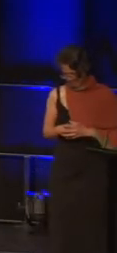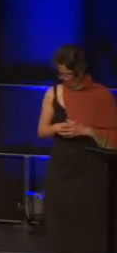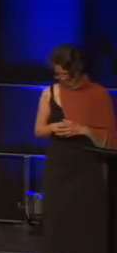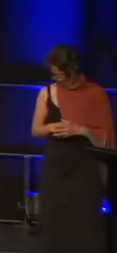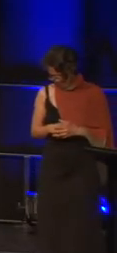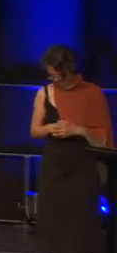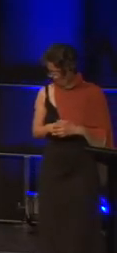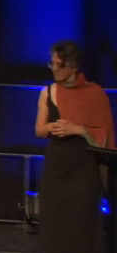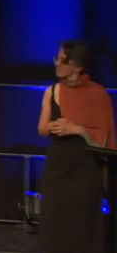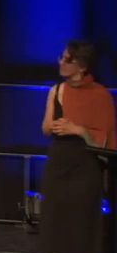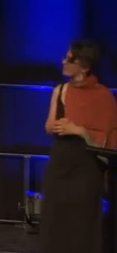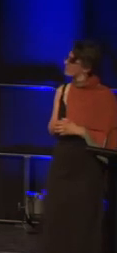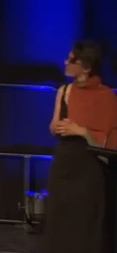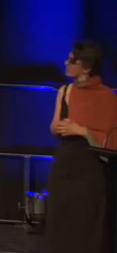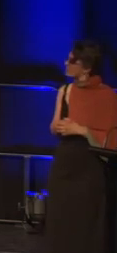And